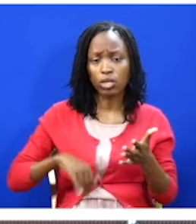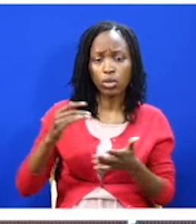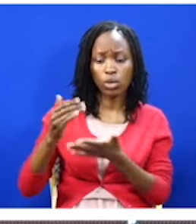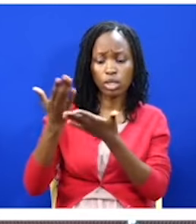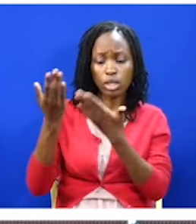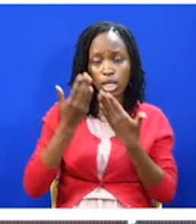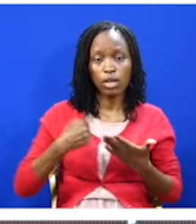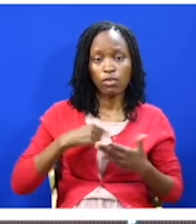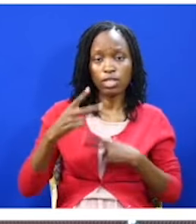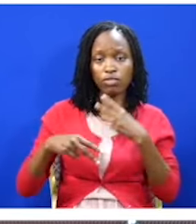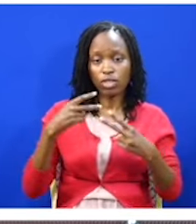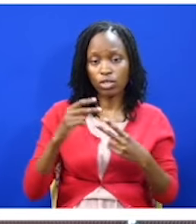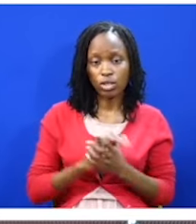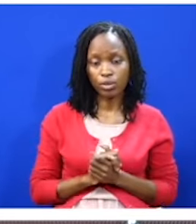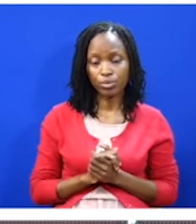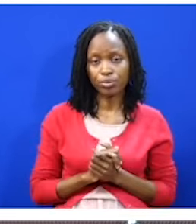victory.